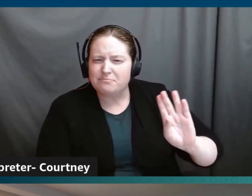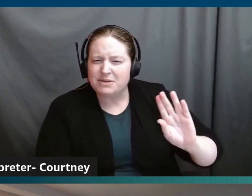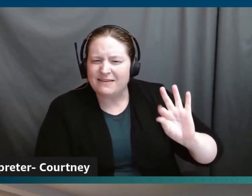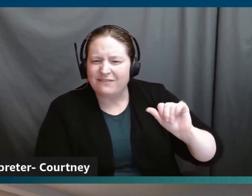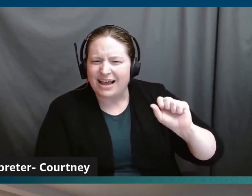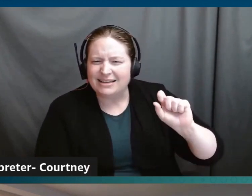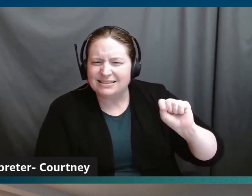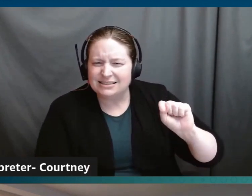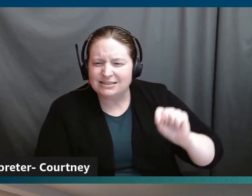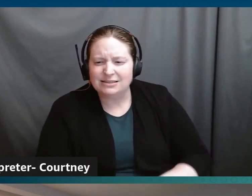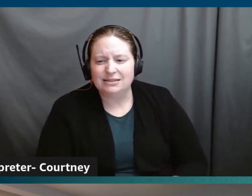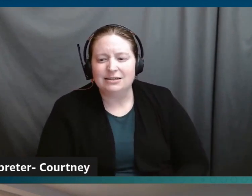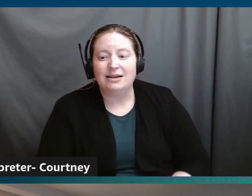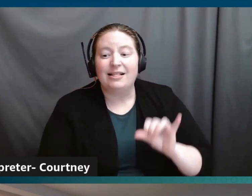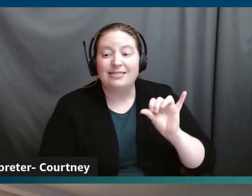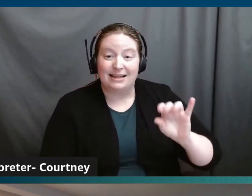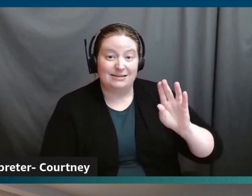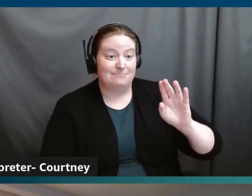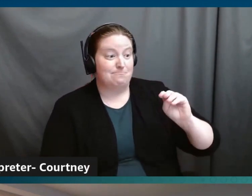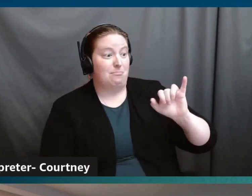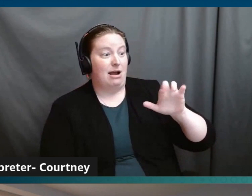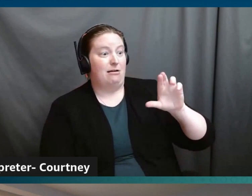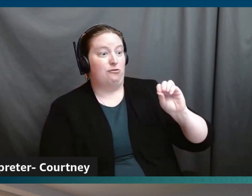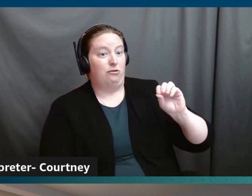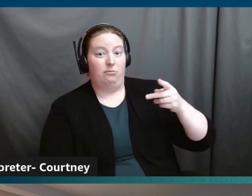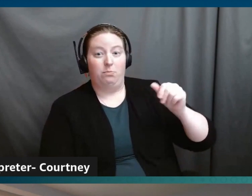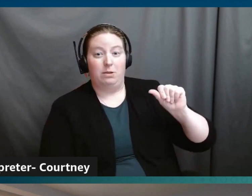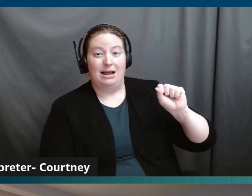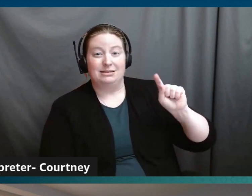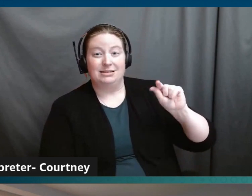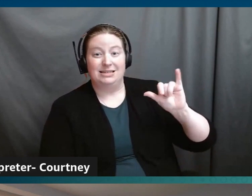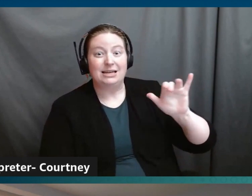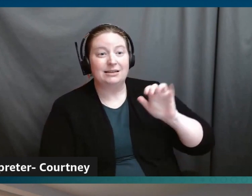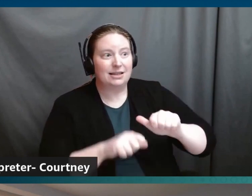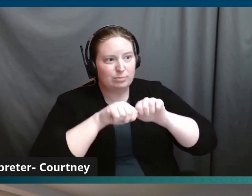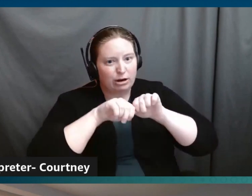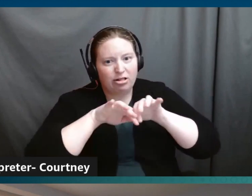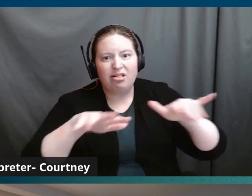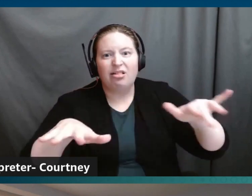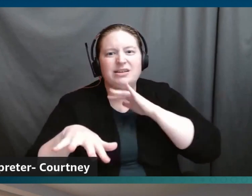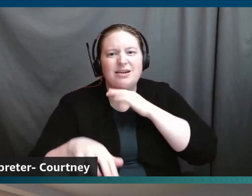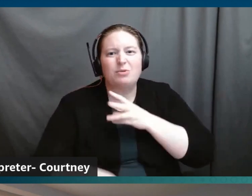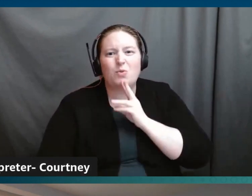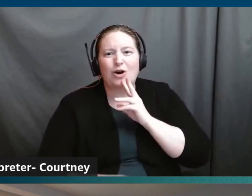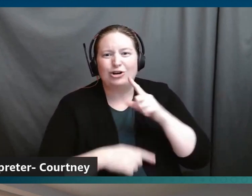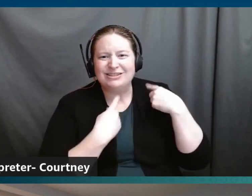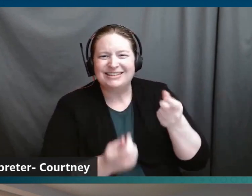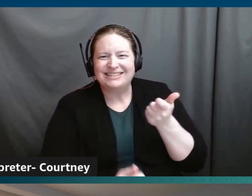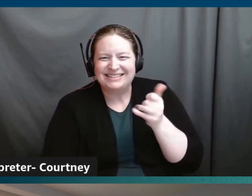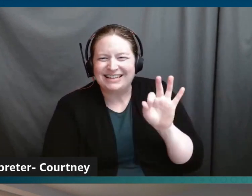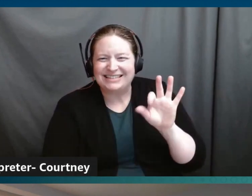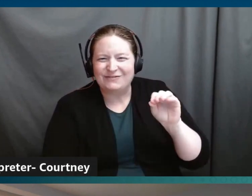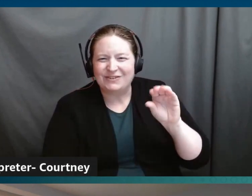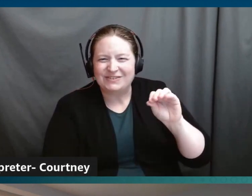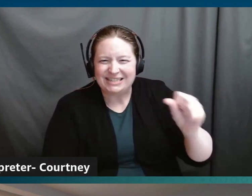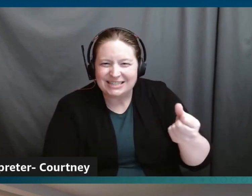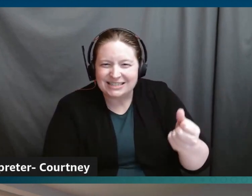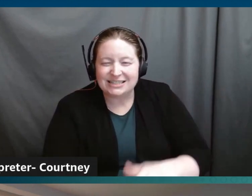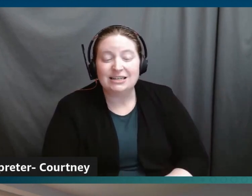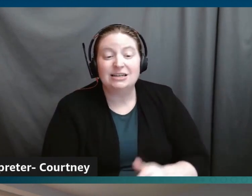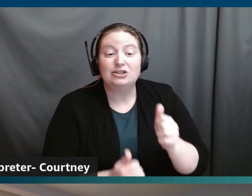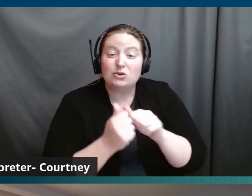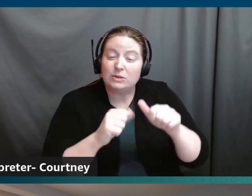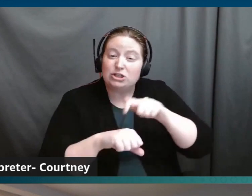which is microplastic that's been contaminating our waters since 1950s. Right, so every time we wash